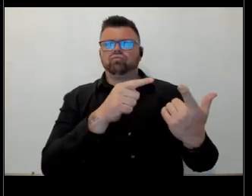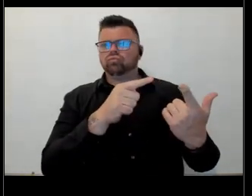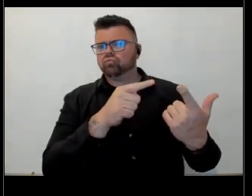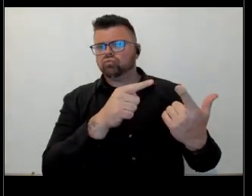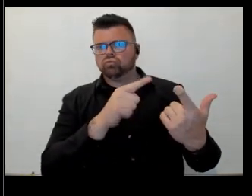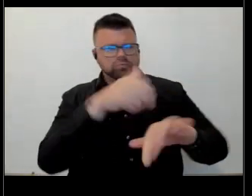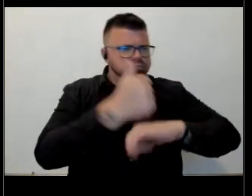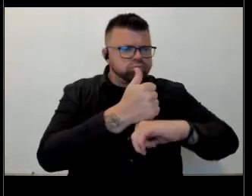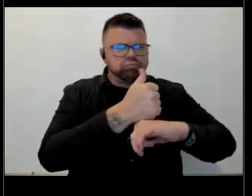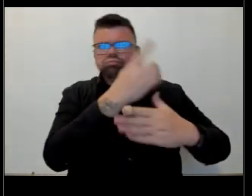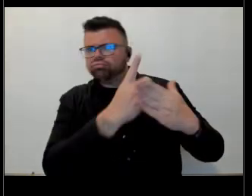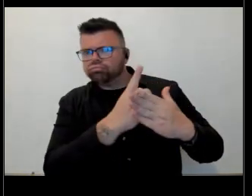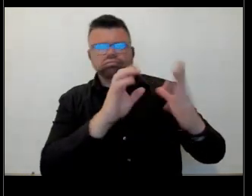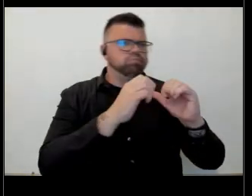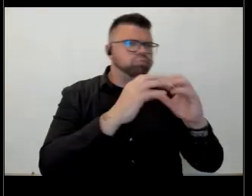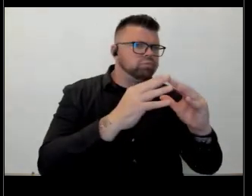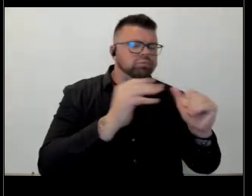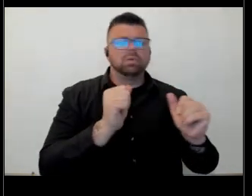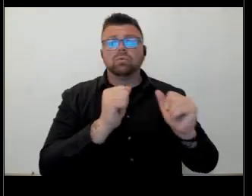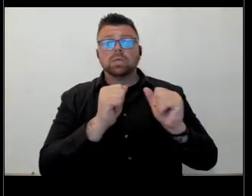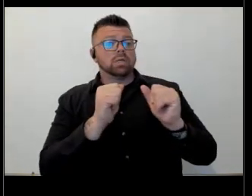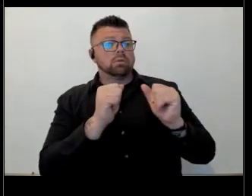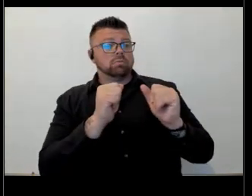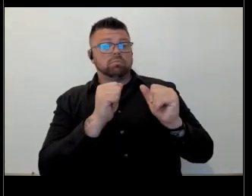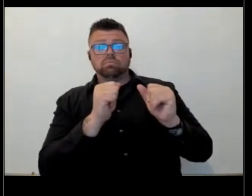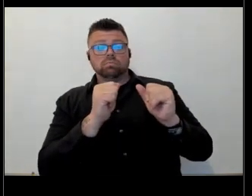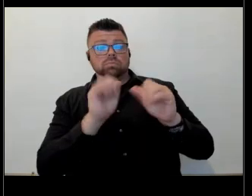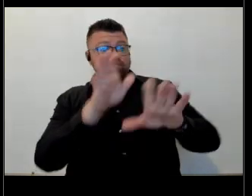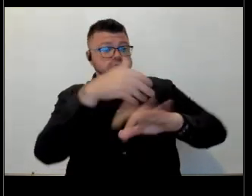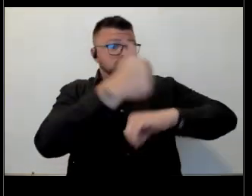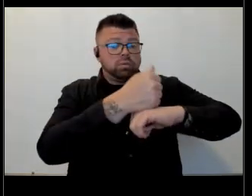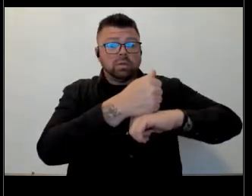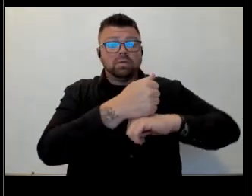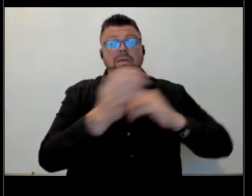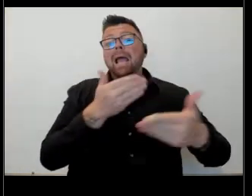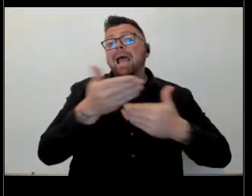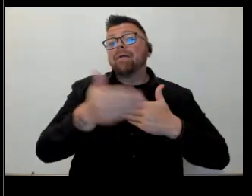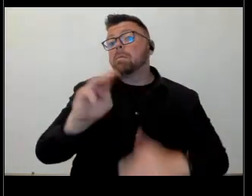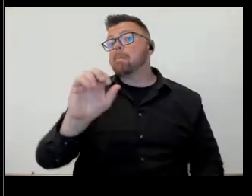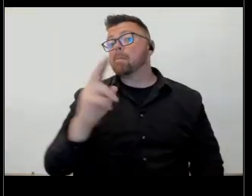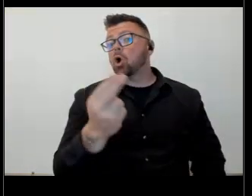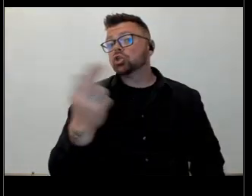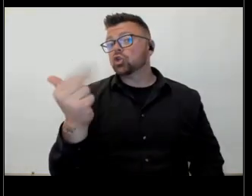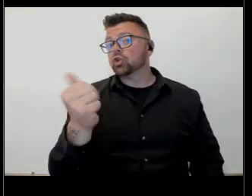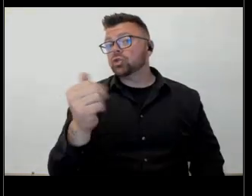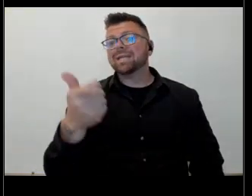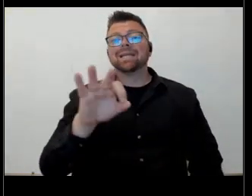occupancy after March 13th, 1991.